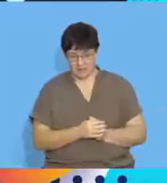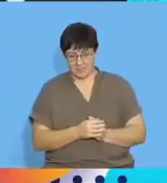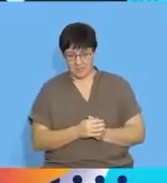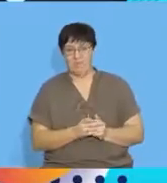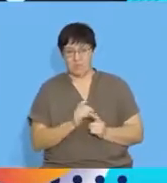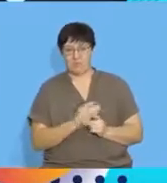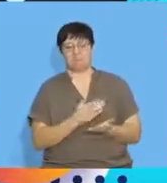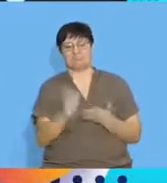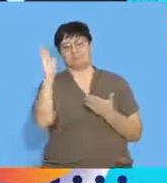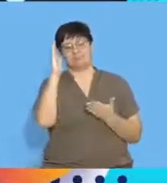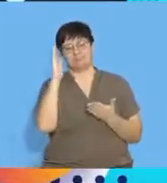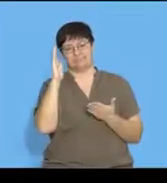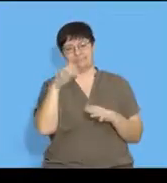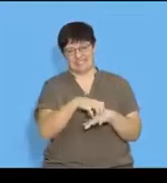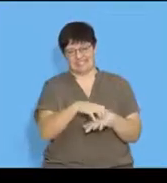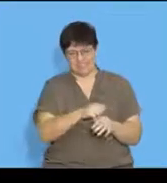of it.